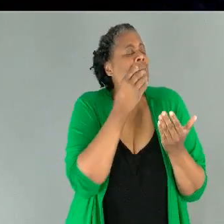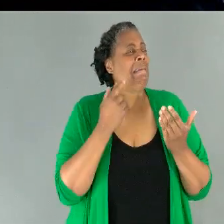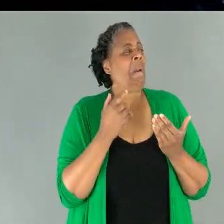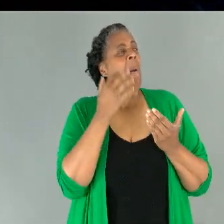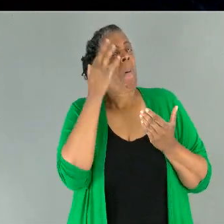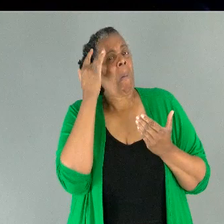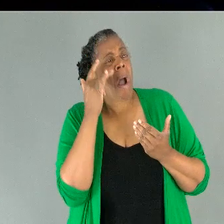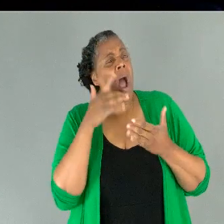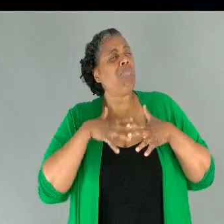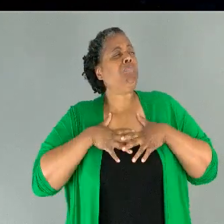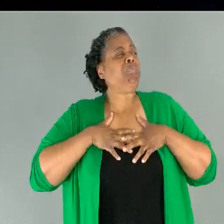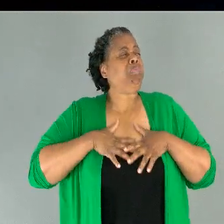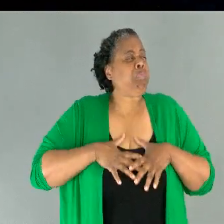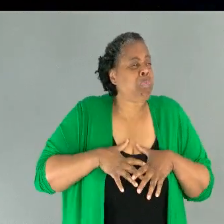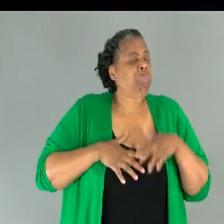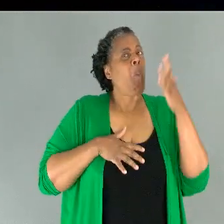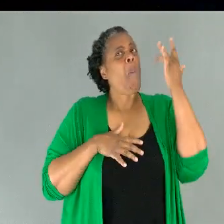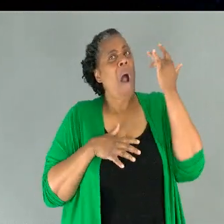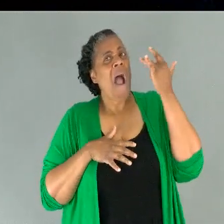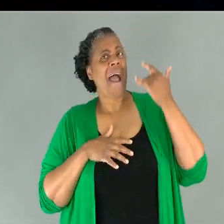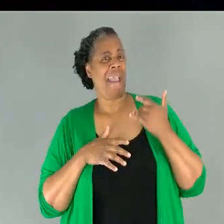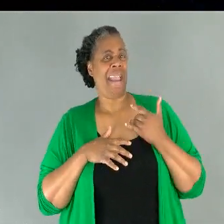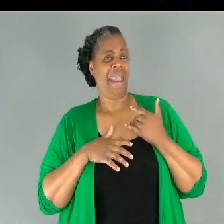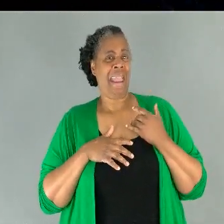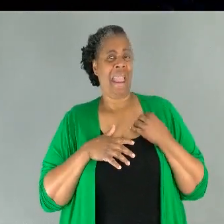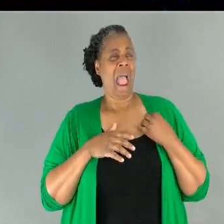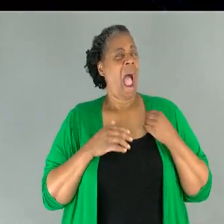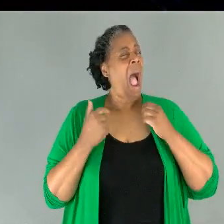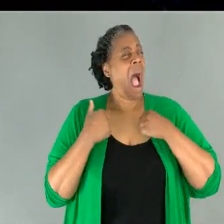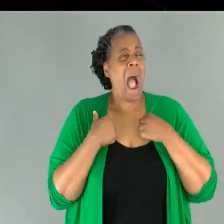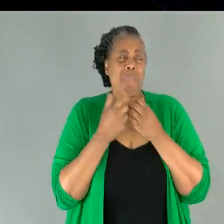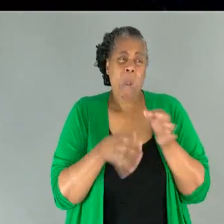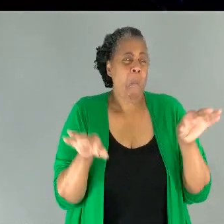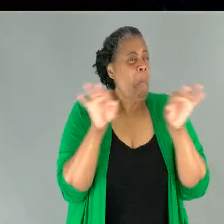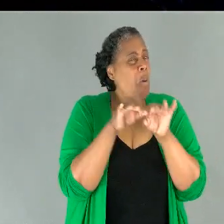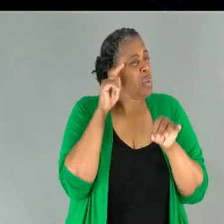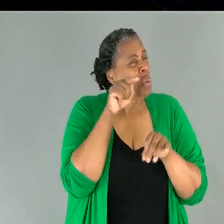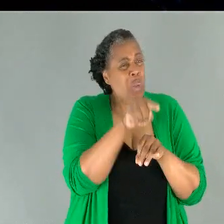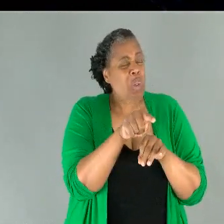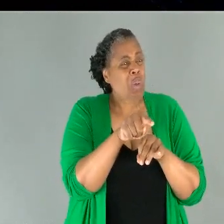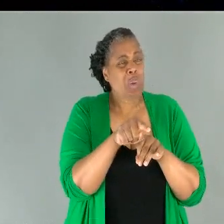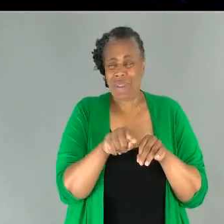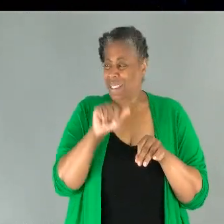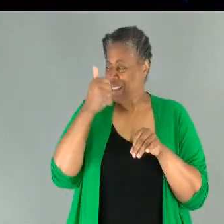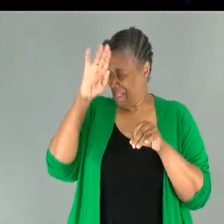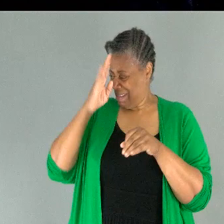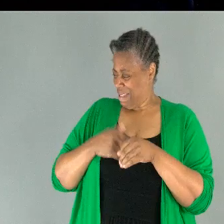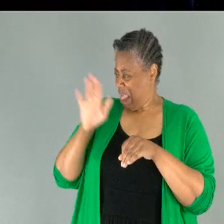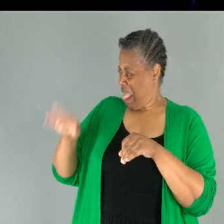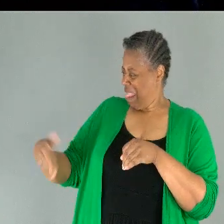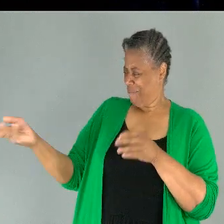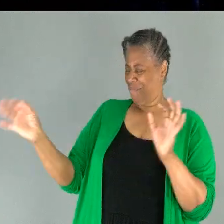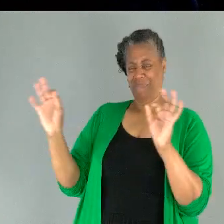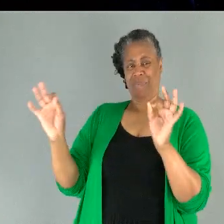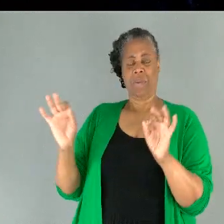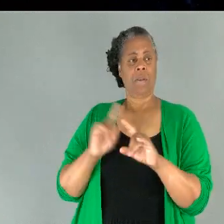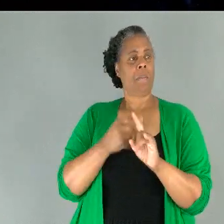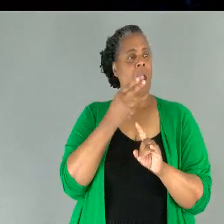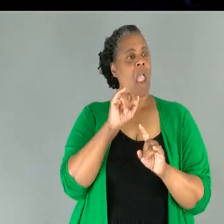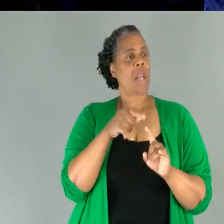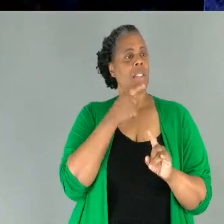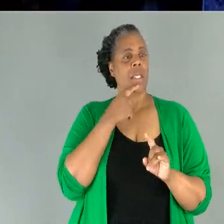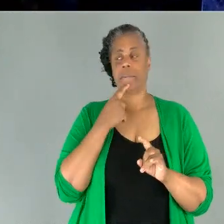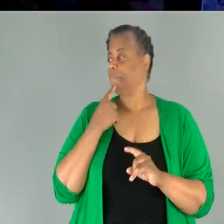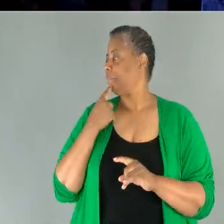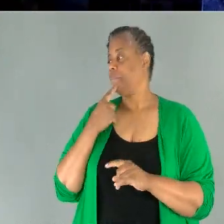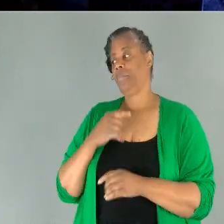are you downhearted? Don't I mean more to you than 10 sons? And her answer was,